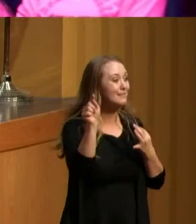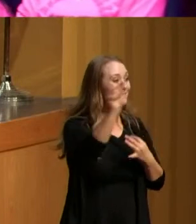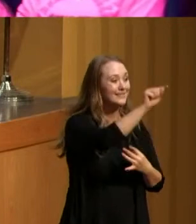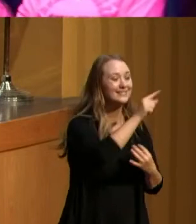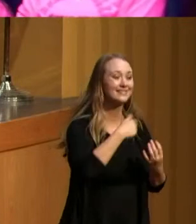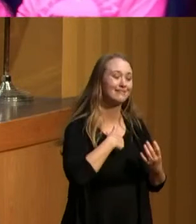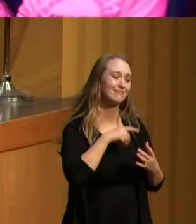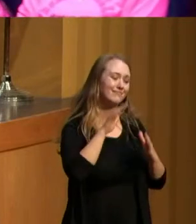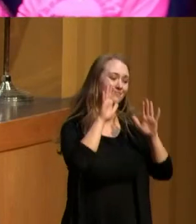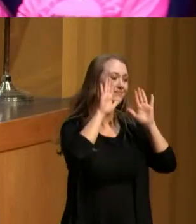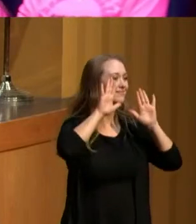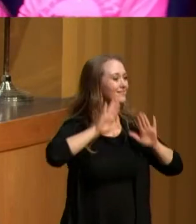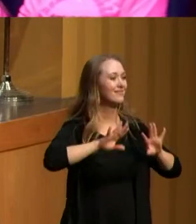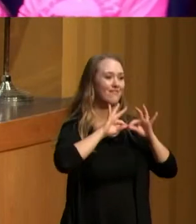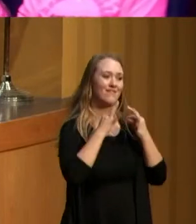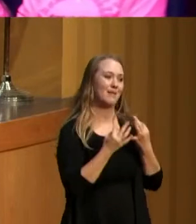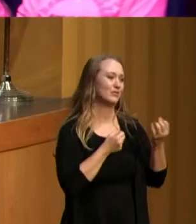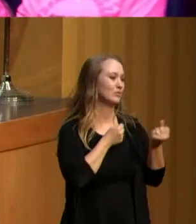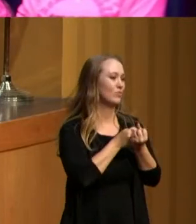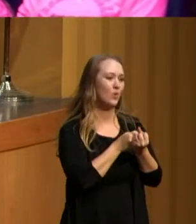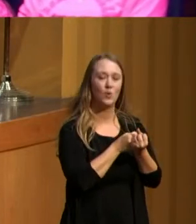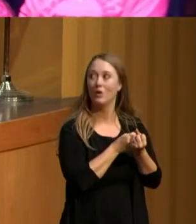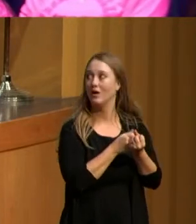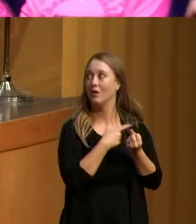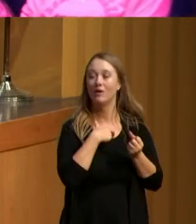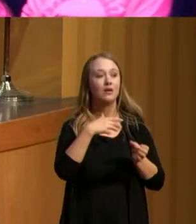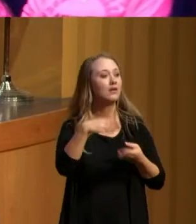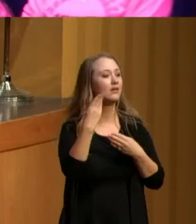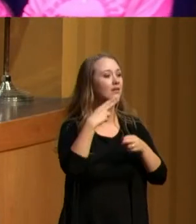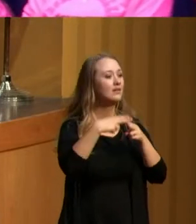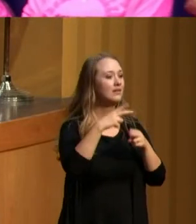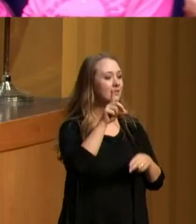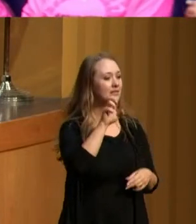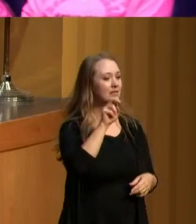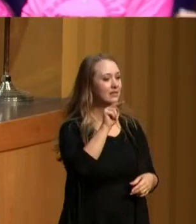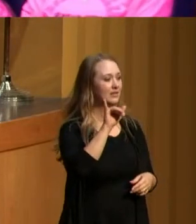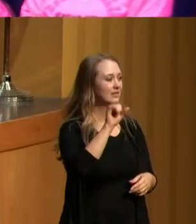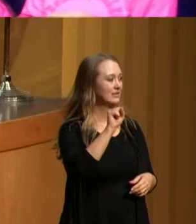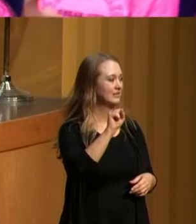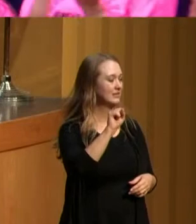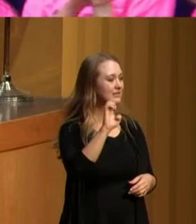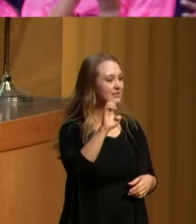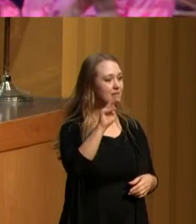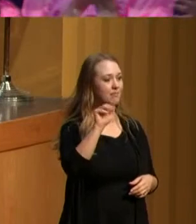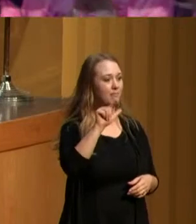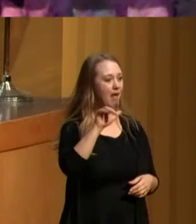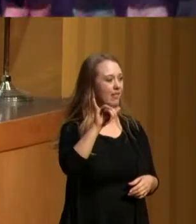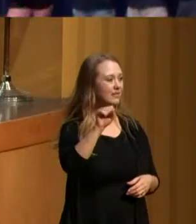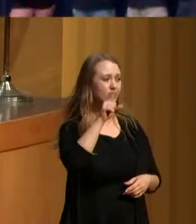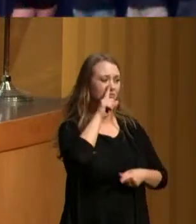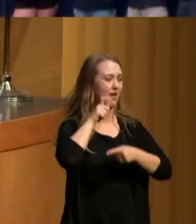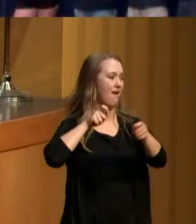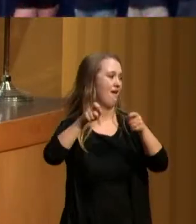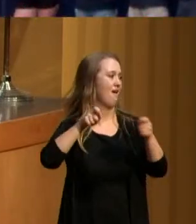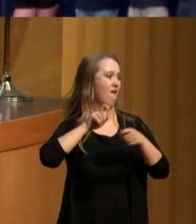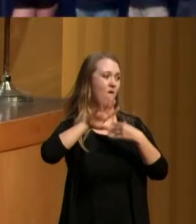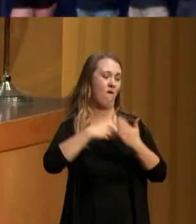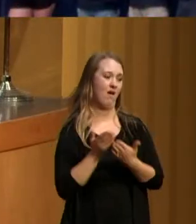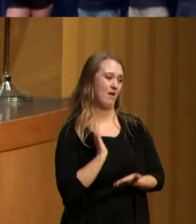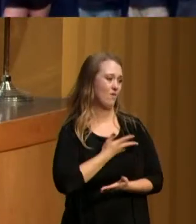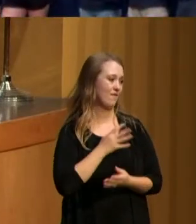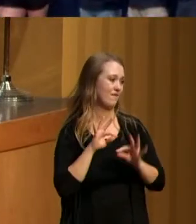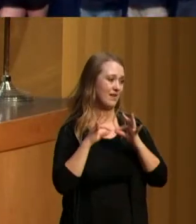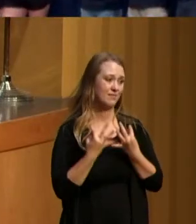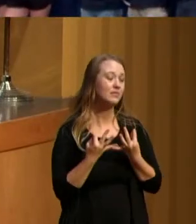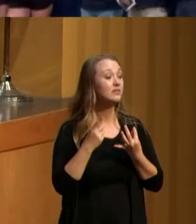terrific family support. I want to bring up one name, Denise Malice, who handled all our families. I mean, our parents are a